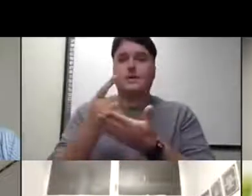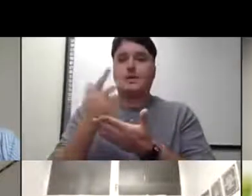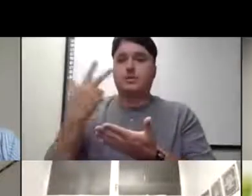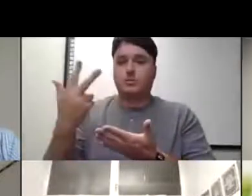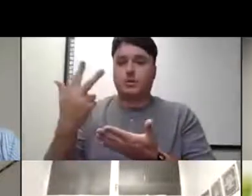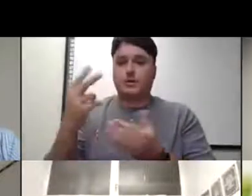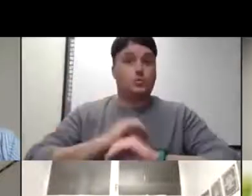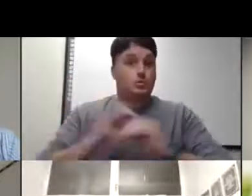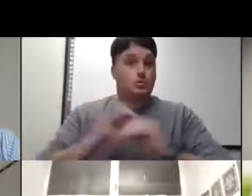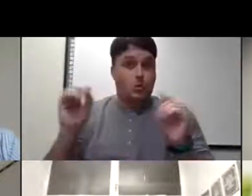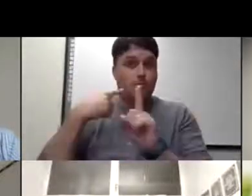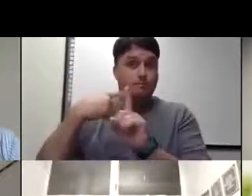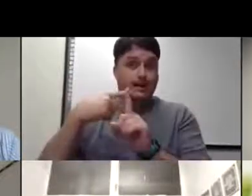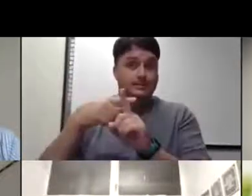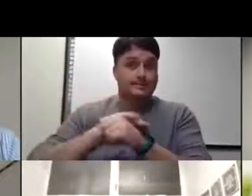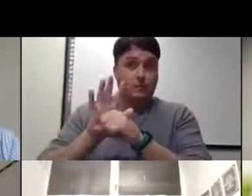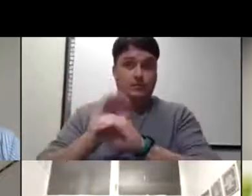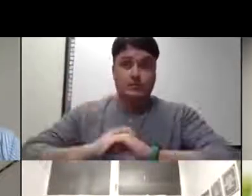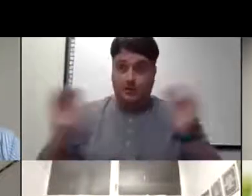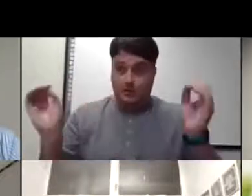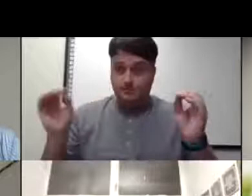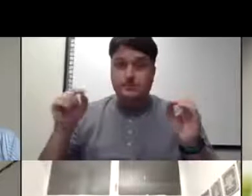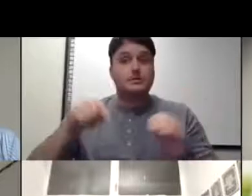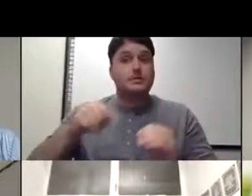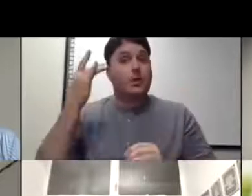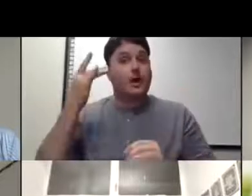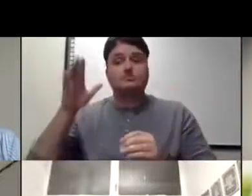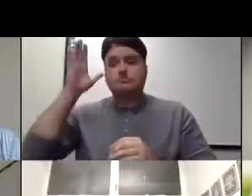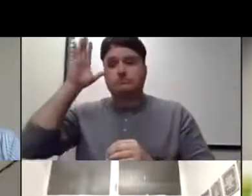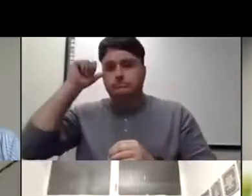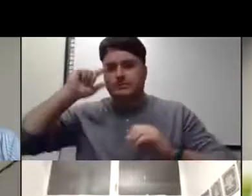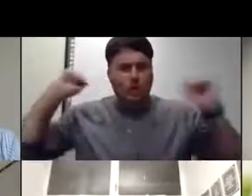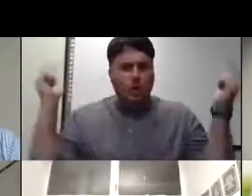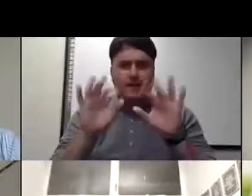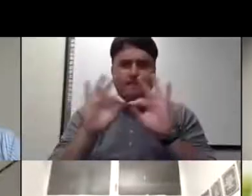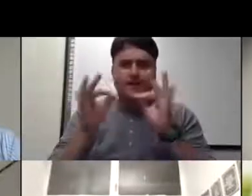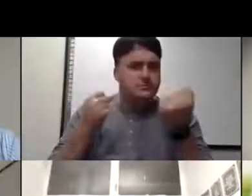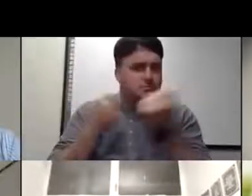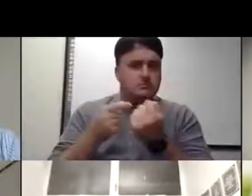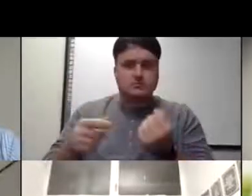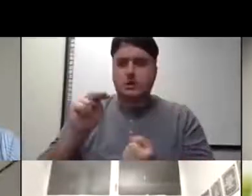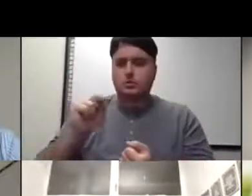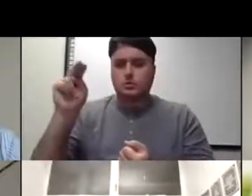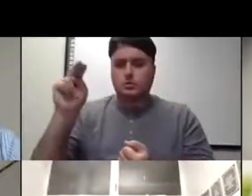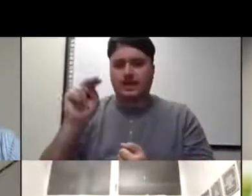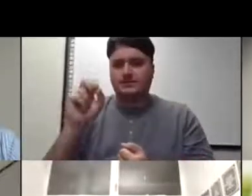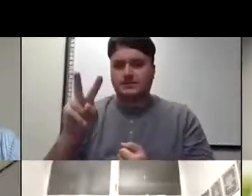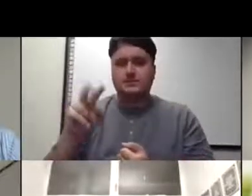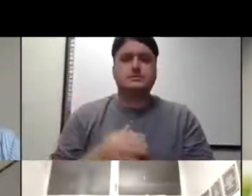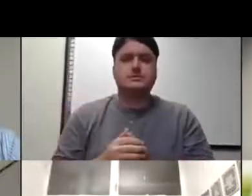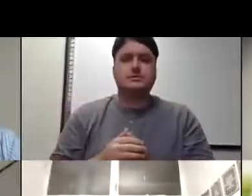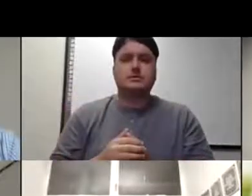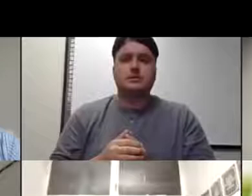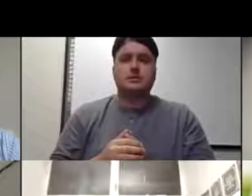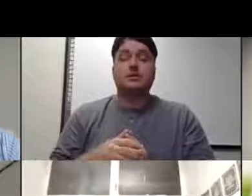known positive cases of COVID, and this is really because of the vigilance of every family at North Shoreview. We are beginning to